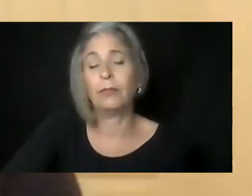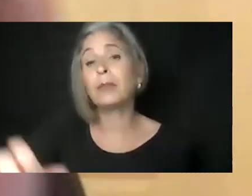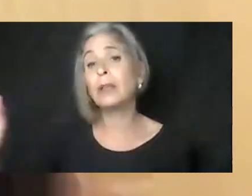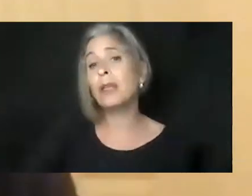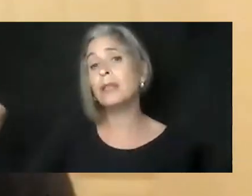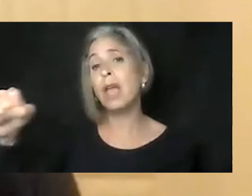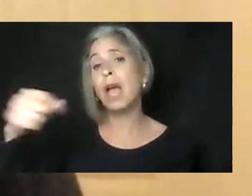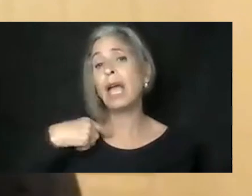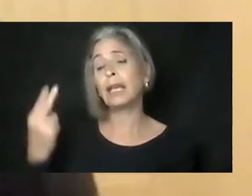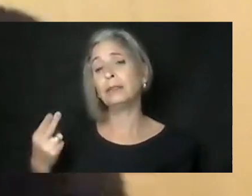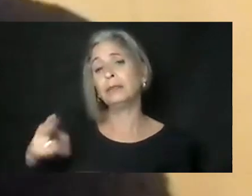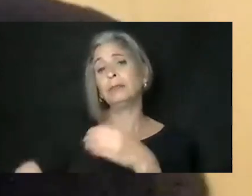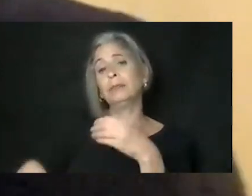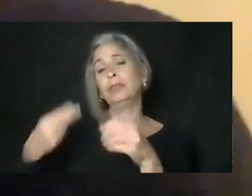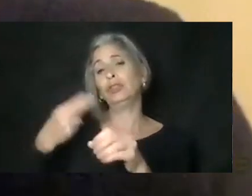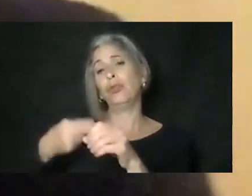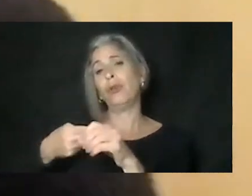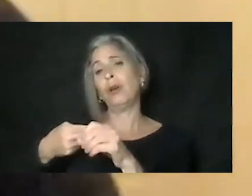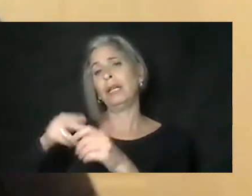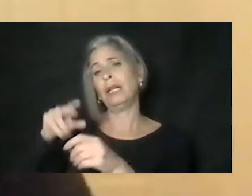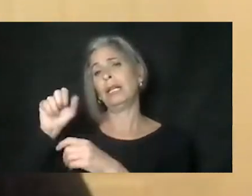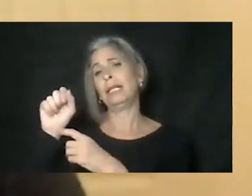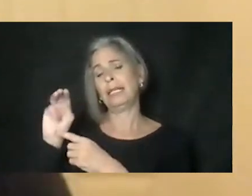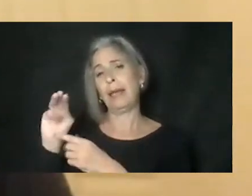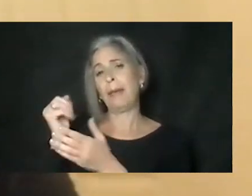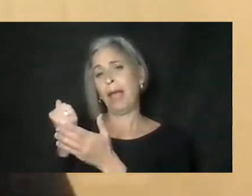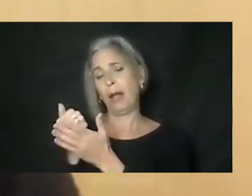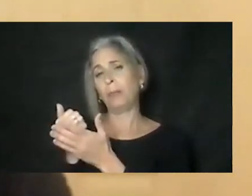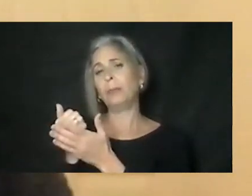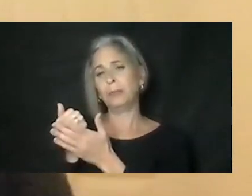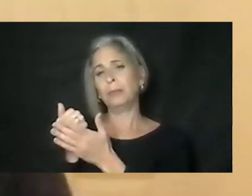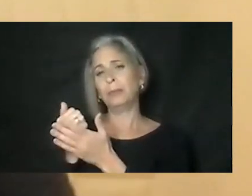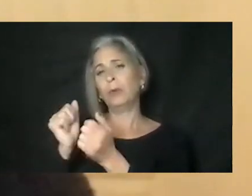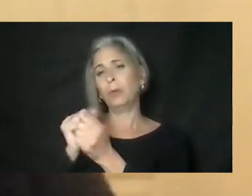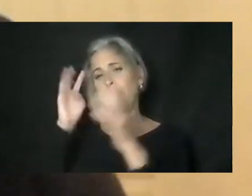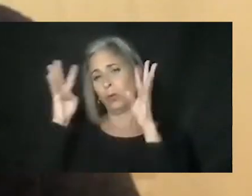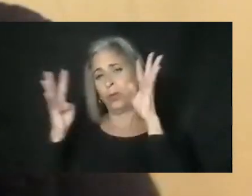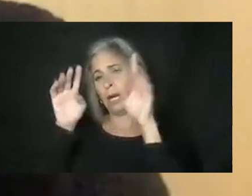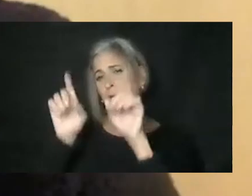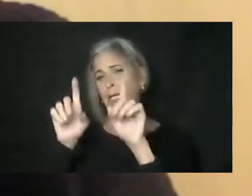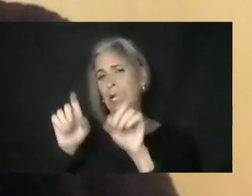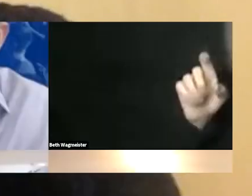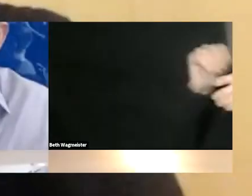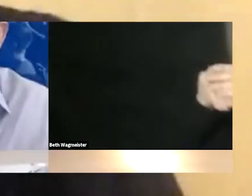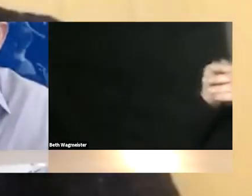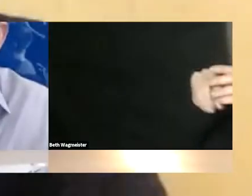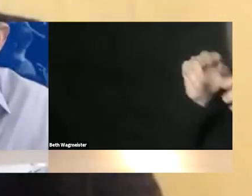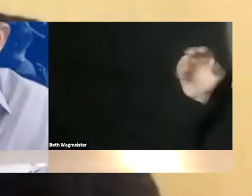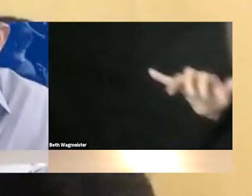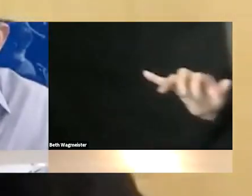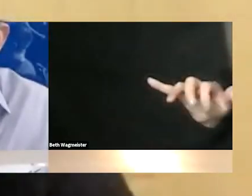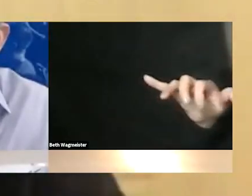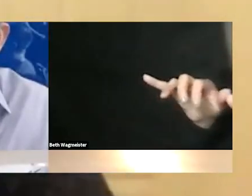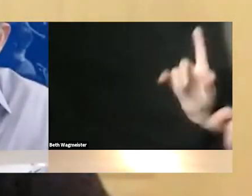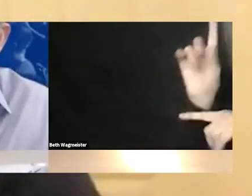Yeah, I can jump in, and Sam actually helped with also creating and testing the accessible usability scale, but I can